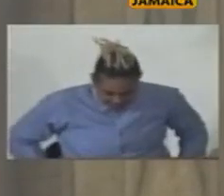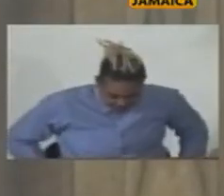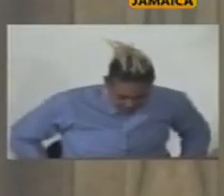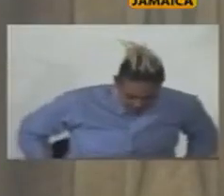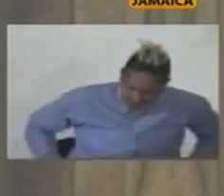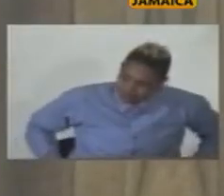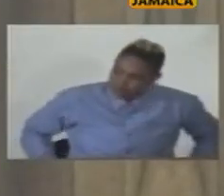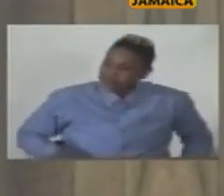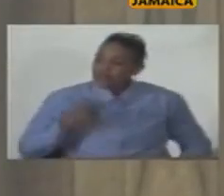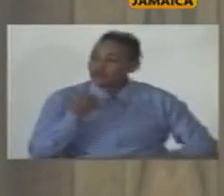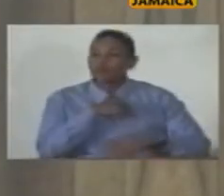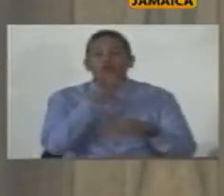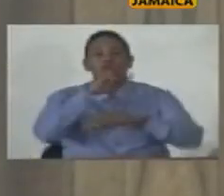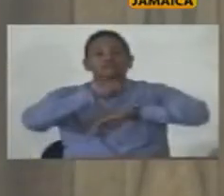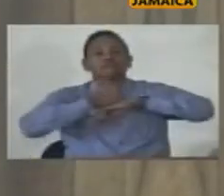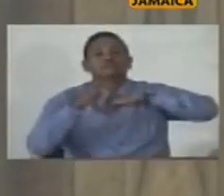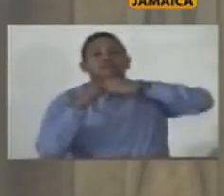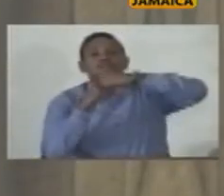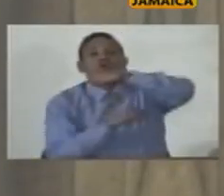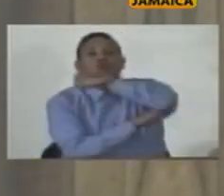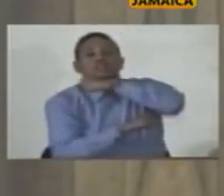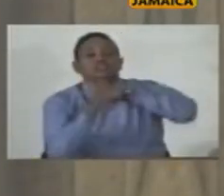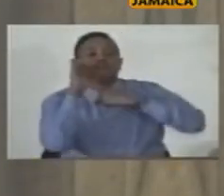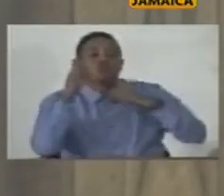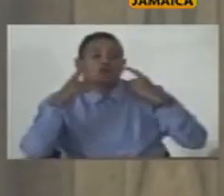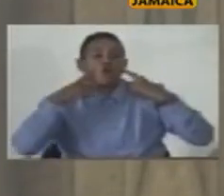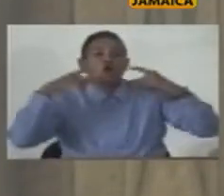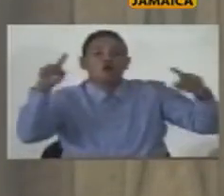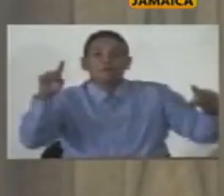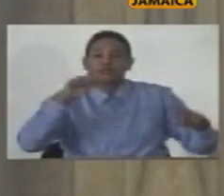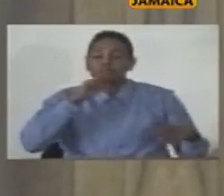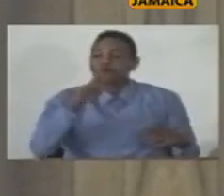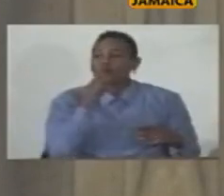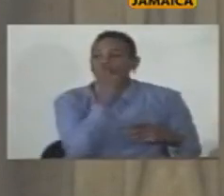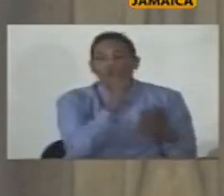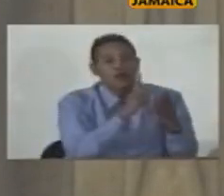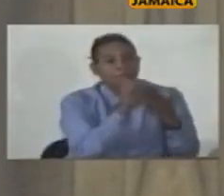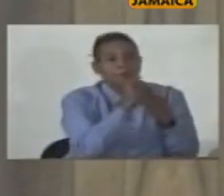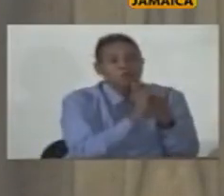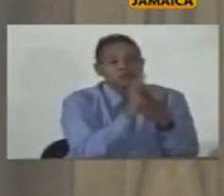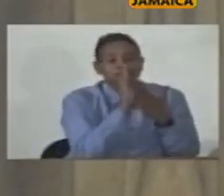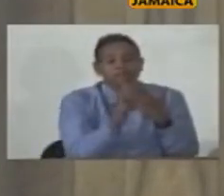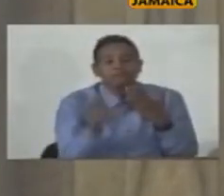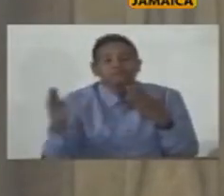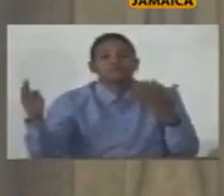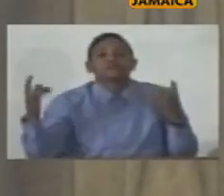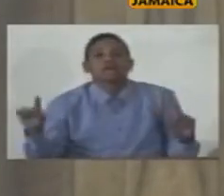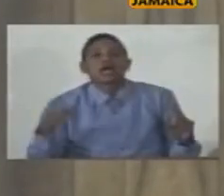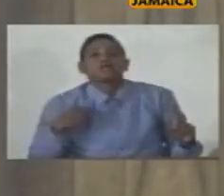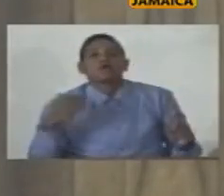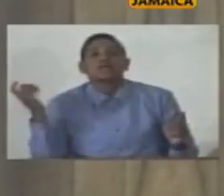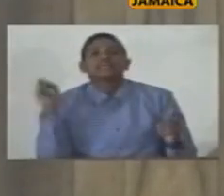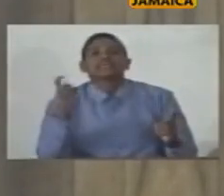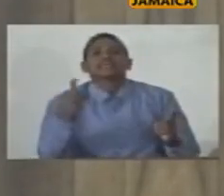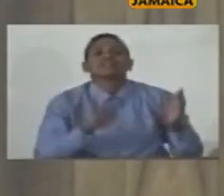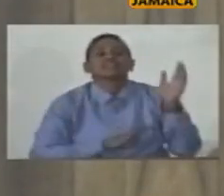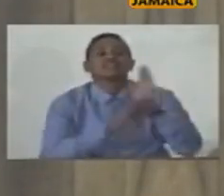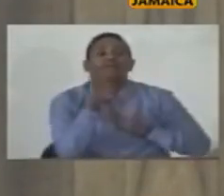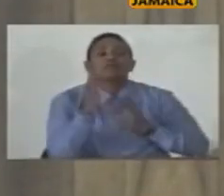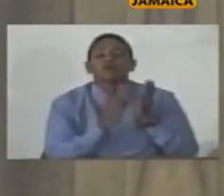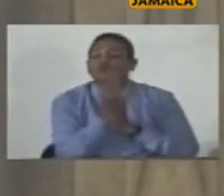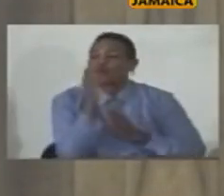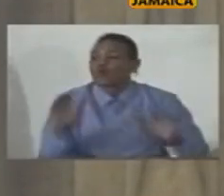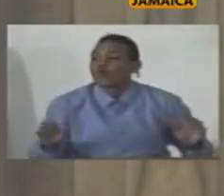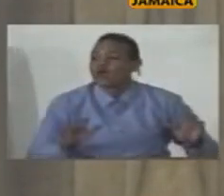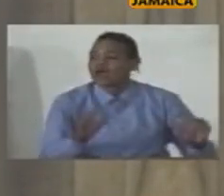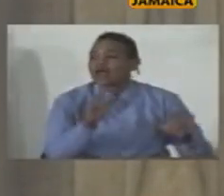We are laying the foundation for prosperity one project at a time. We are bringing development through action.